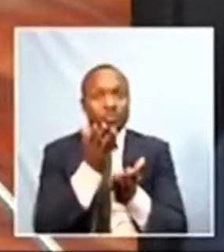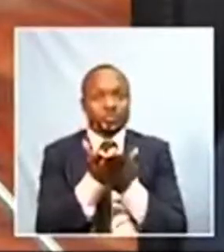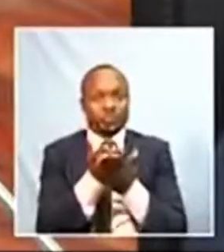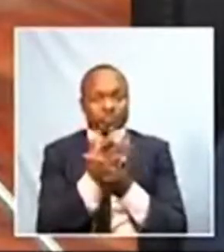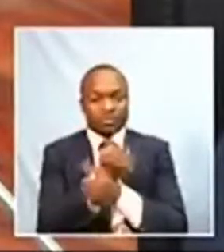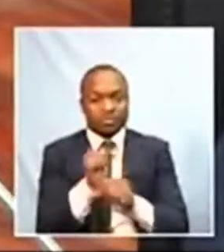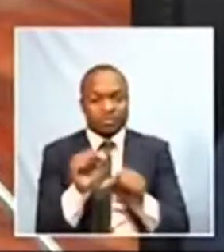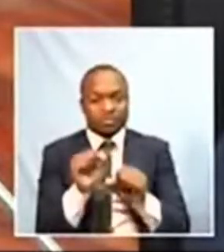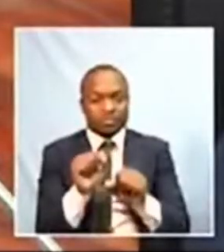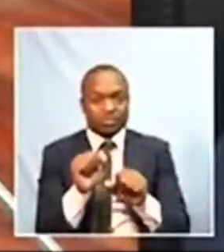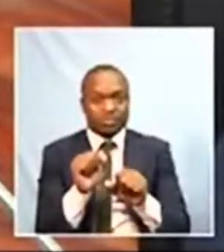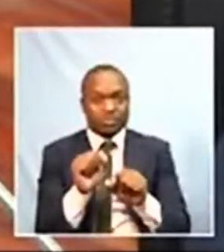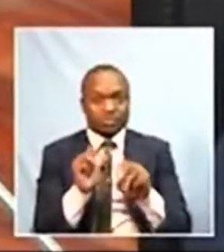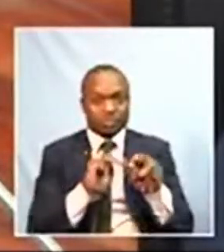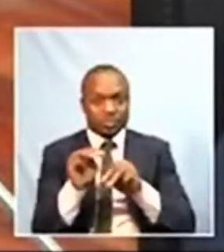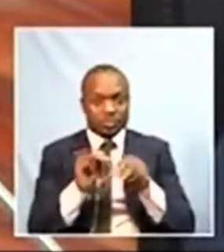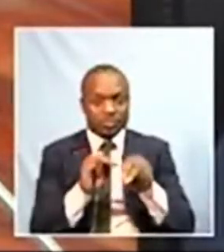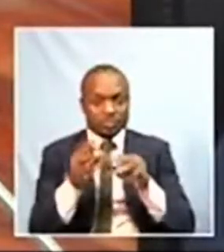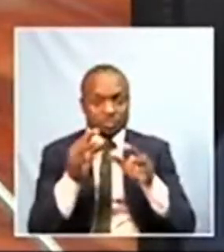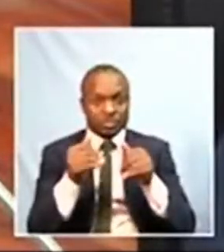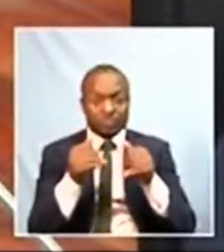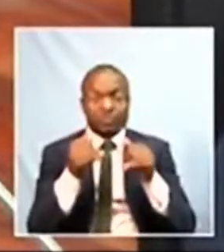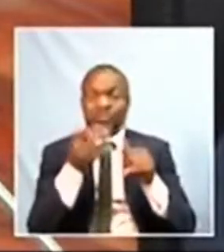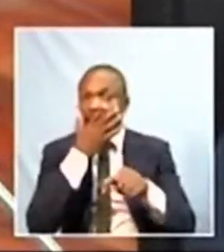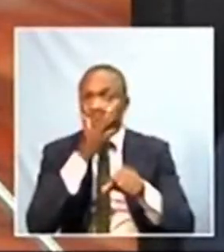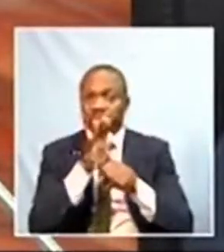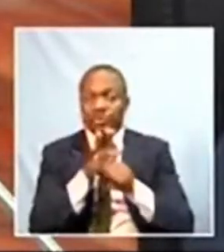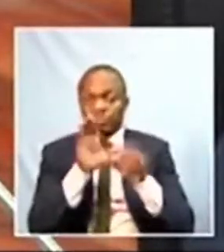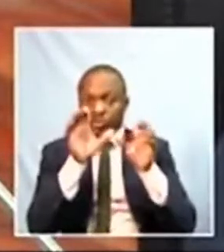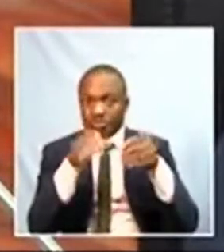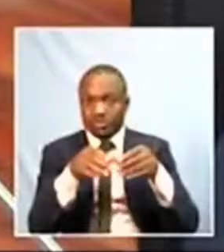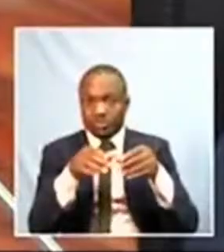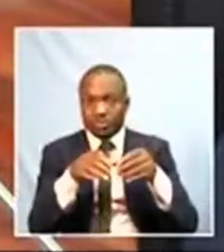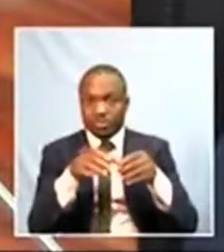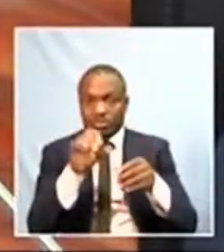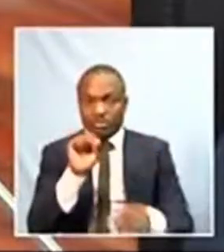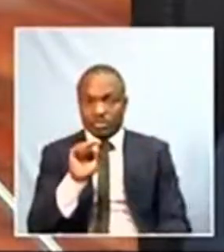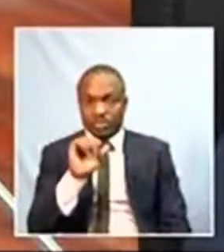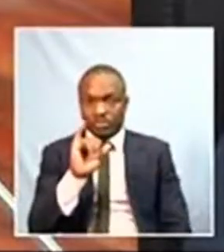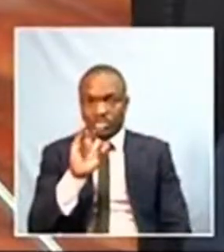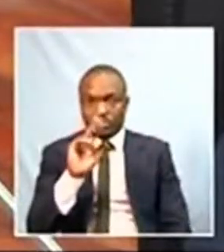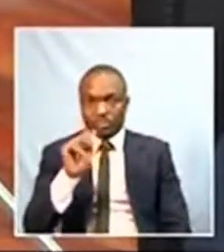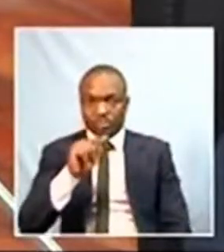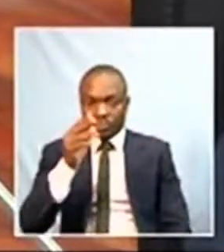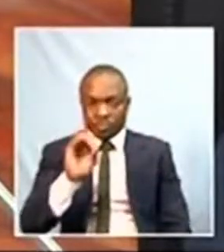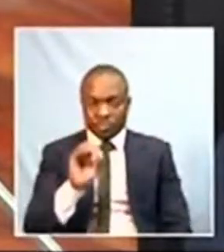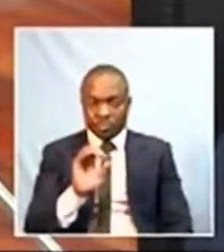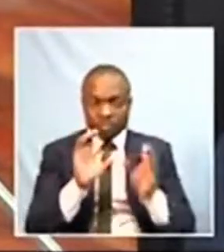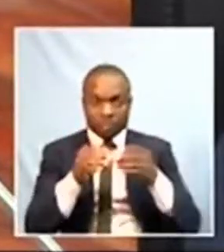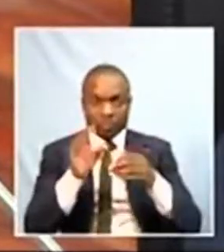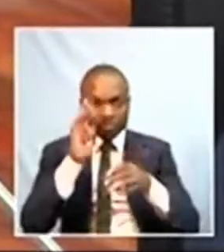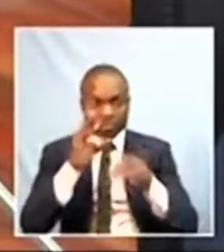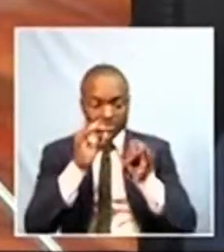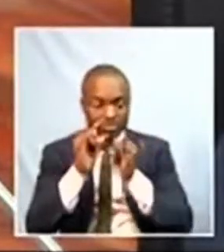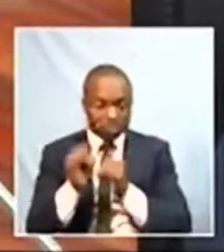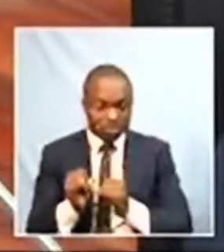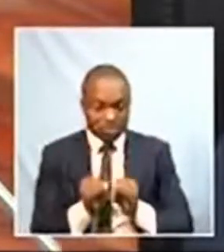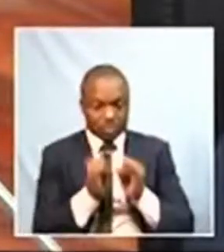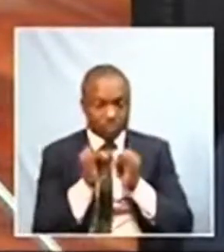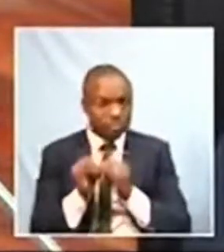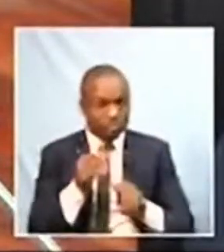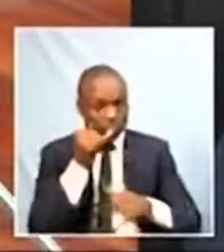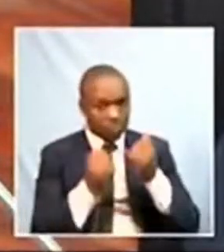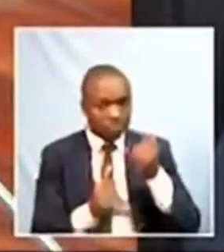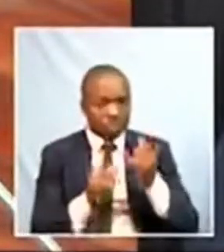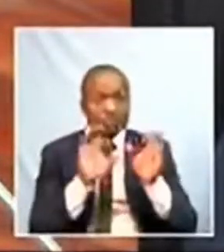measures taken. Chair, management wishes to assure the committee that SIKONGO Town Council will always endeavor to implement and complete